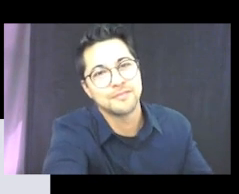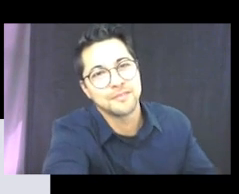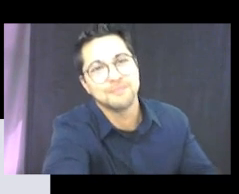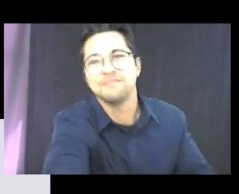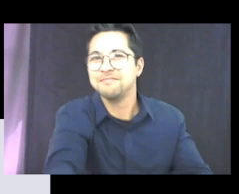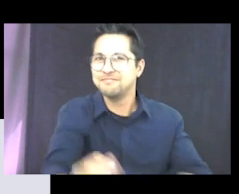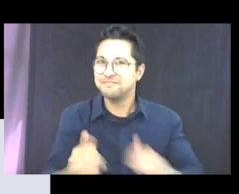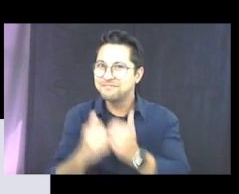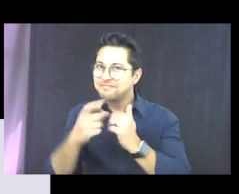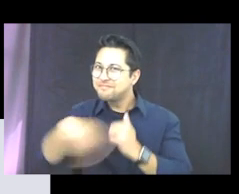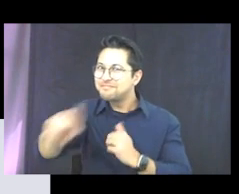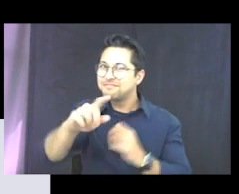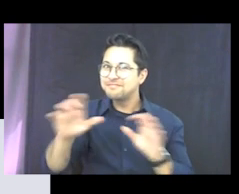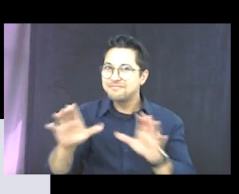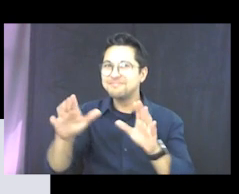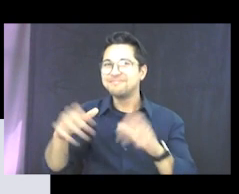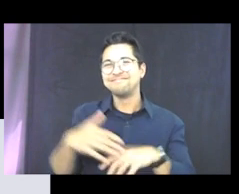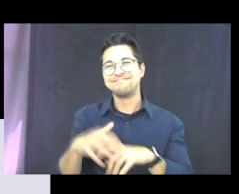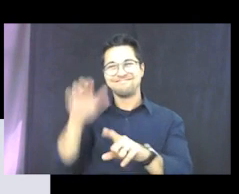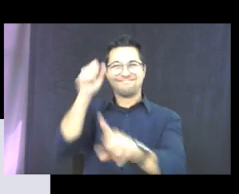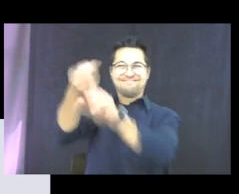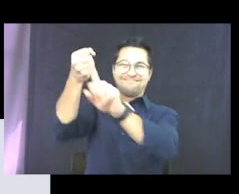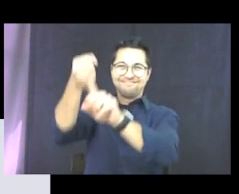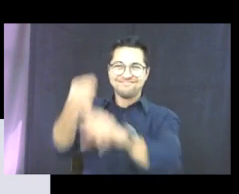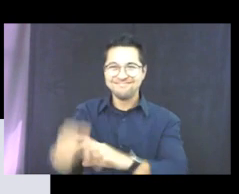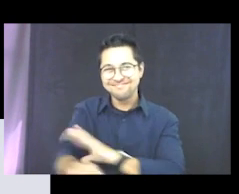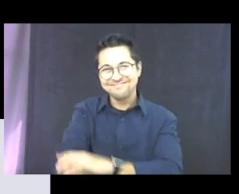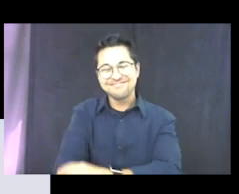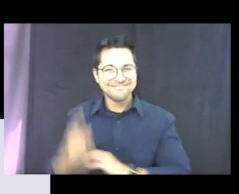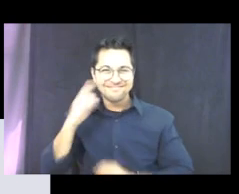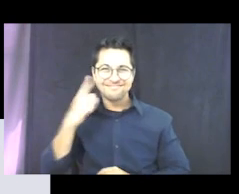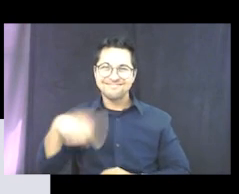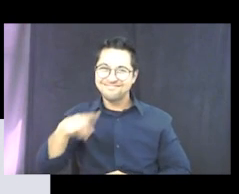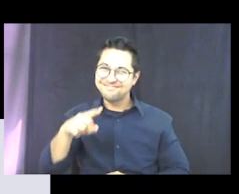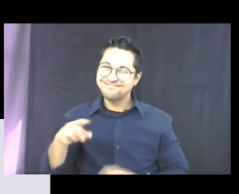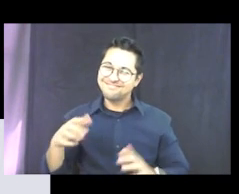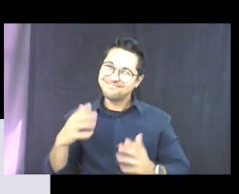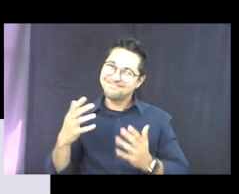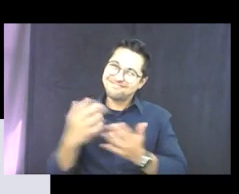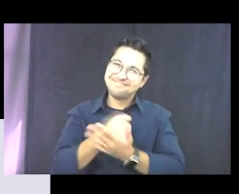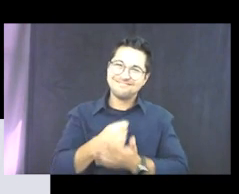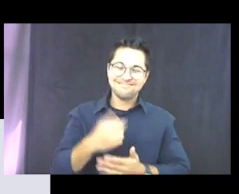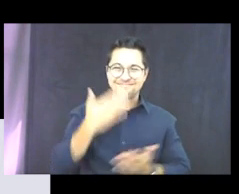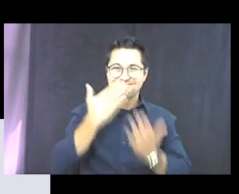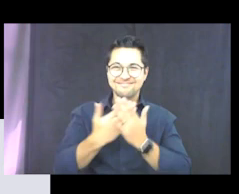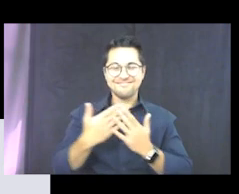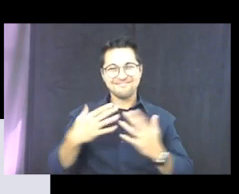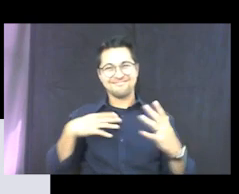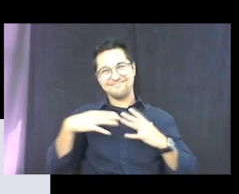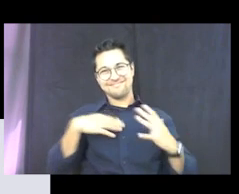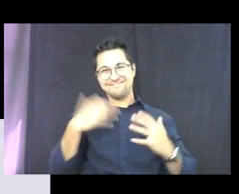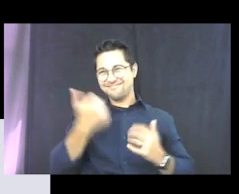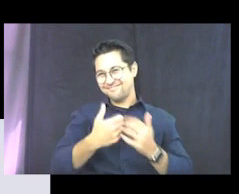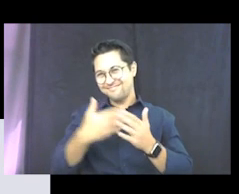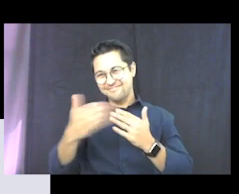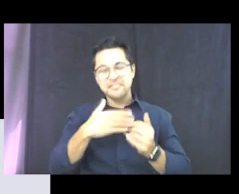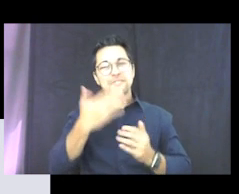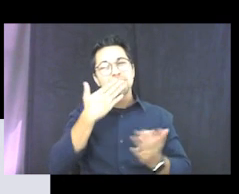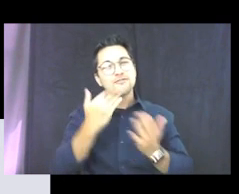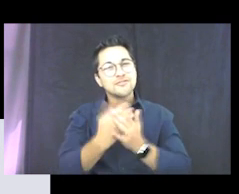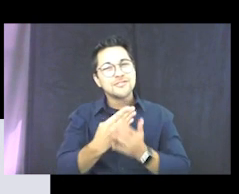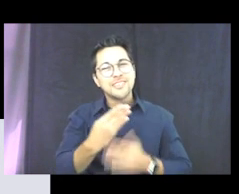How did everybody do? Gotcha. I think you all deserve a good holiday anyway. So good job, everyone. Thank